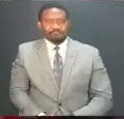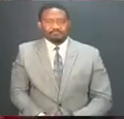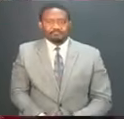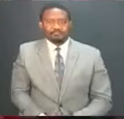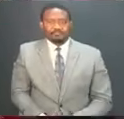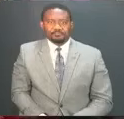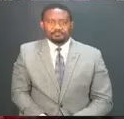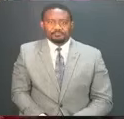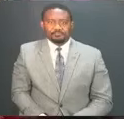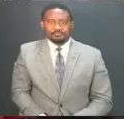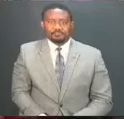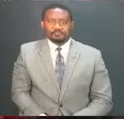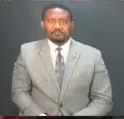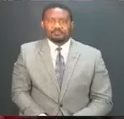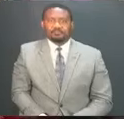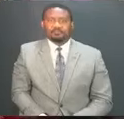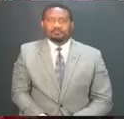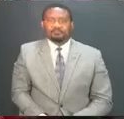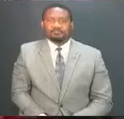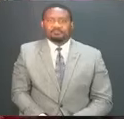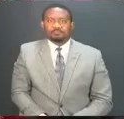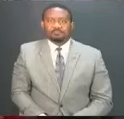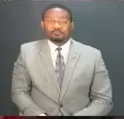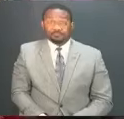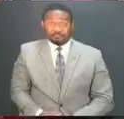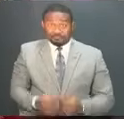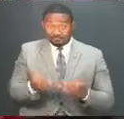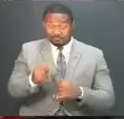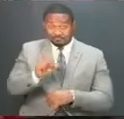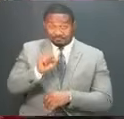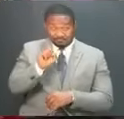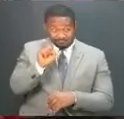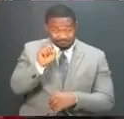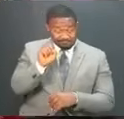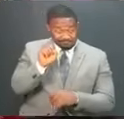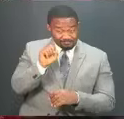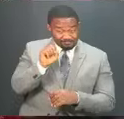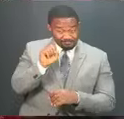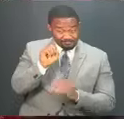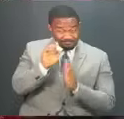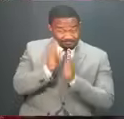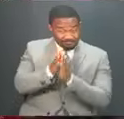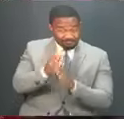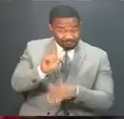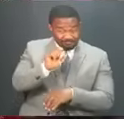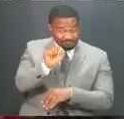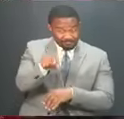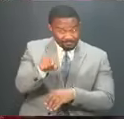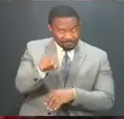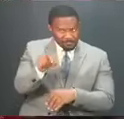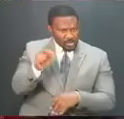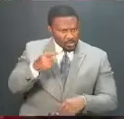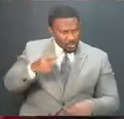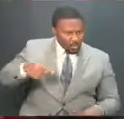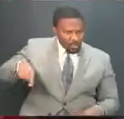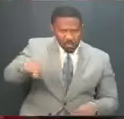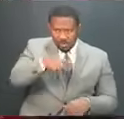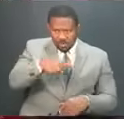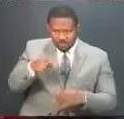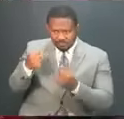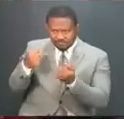Honorable members, I put the question. Those in favor of